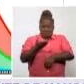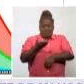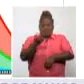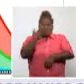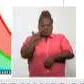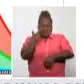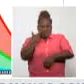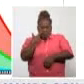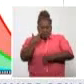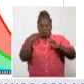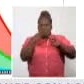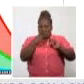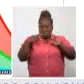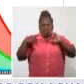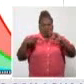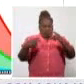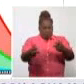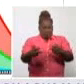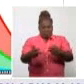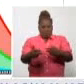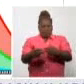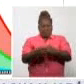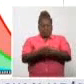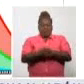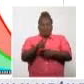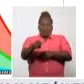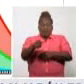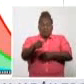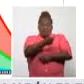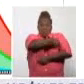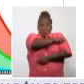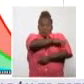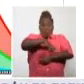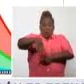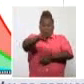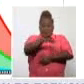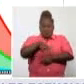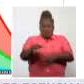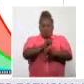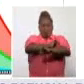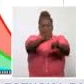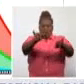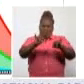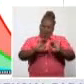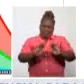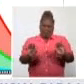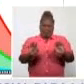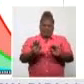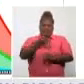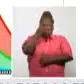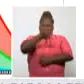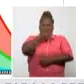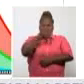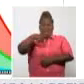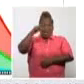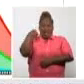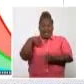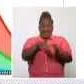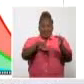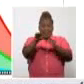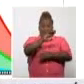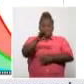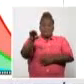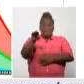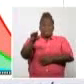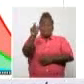been informed about them. Yesterday at the roundtable program, our minister spoke about all the clusters of cases